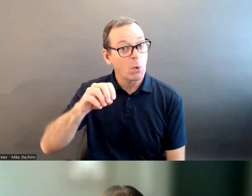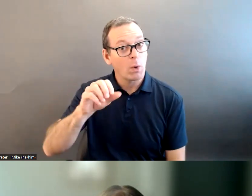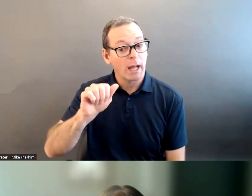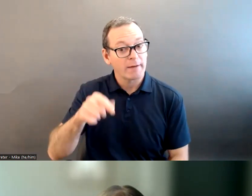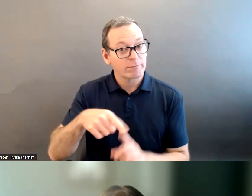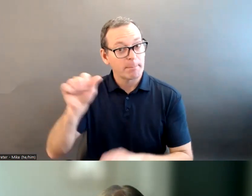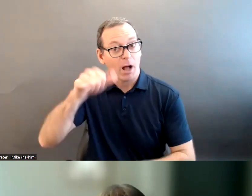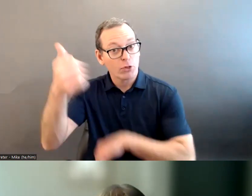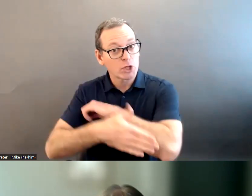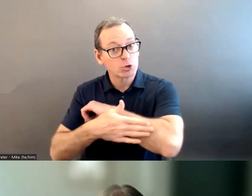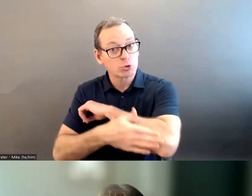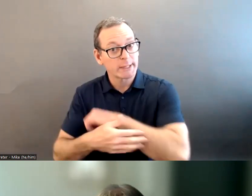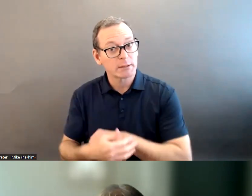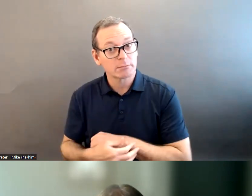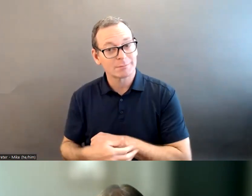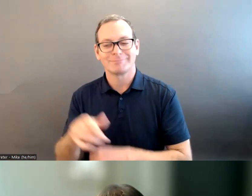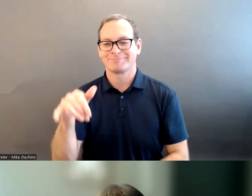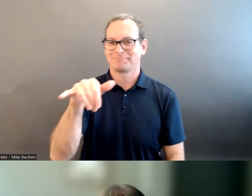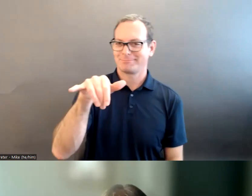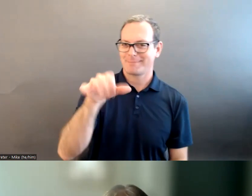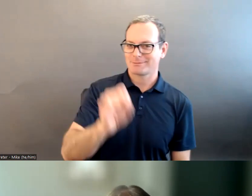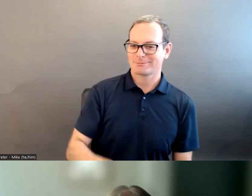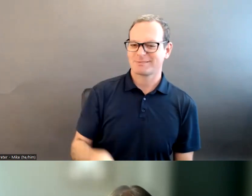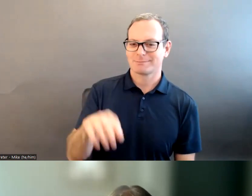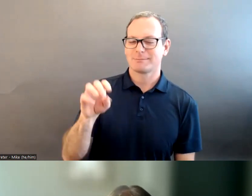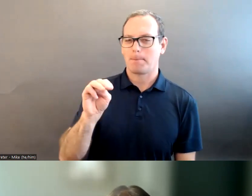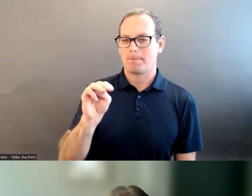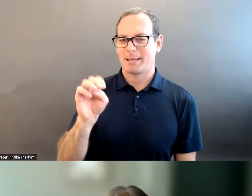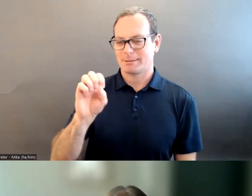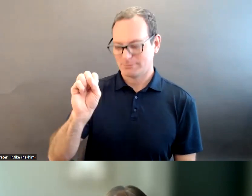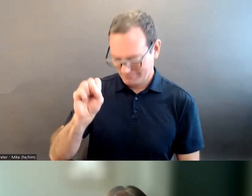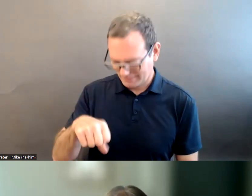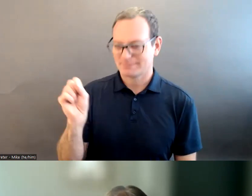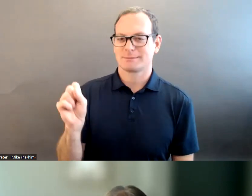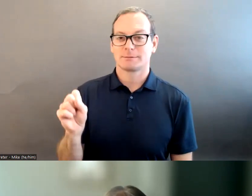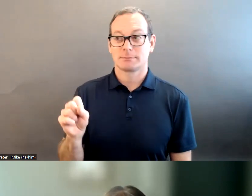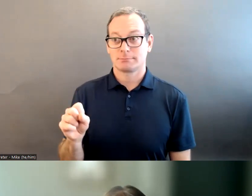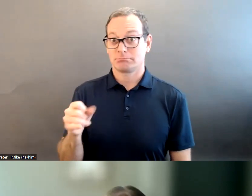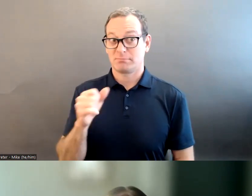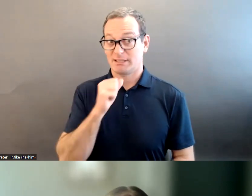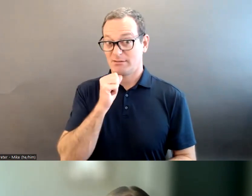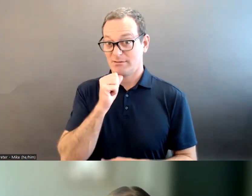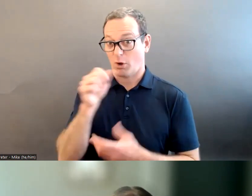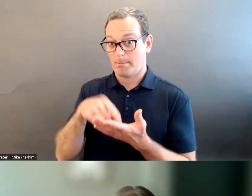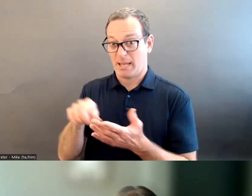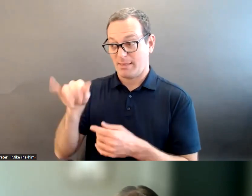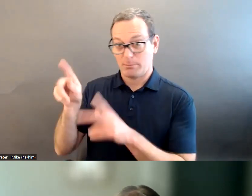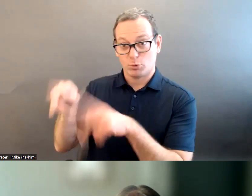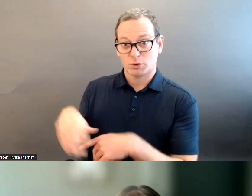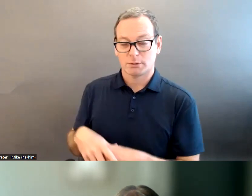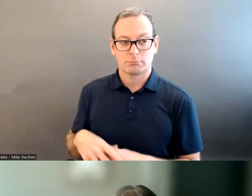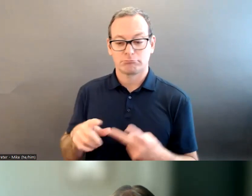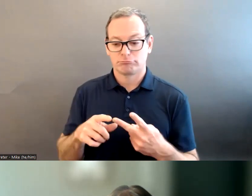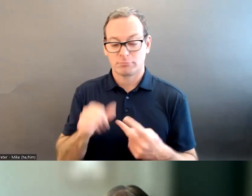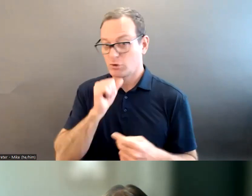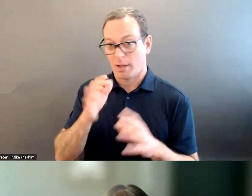Yes, they can. So you can pick, again, as if you're not paying them to provide services to you, and they're not family, you